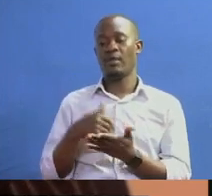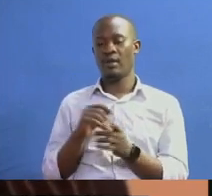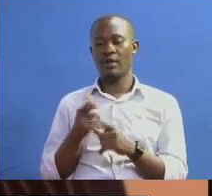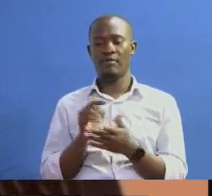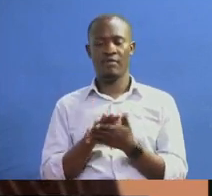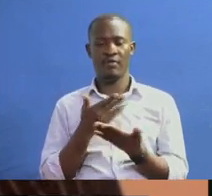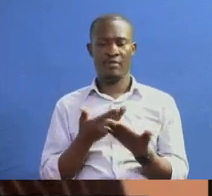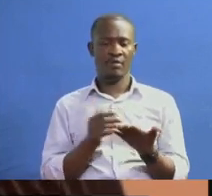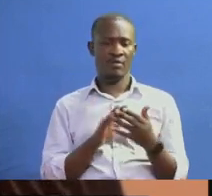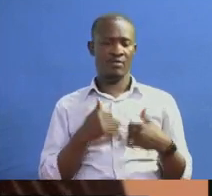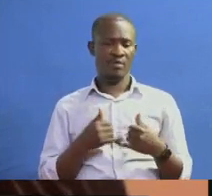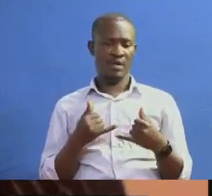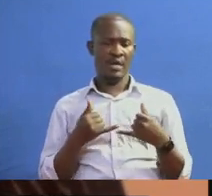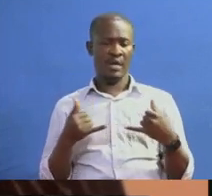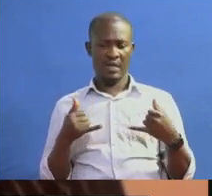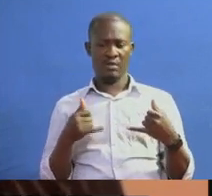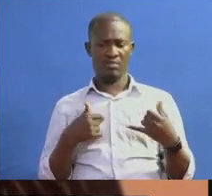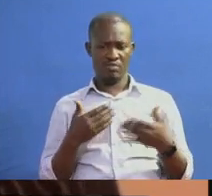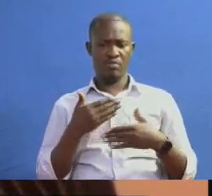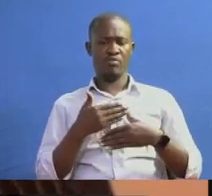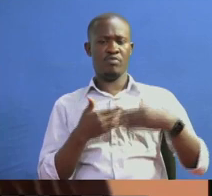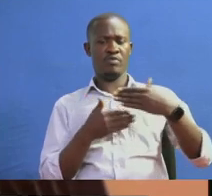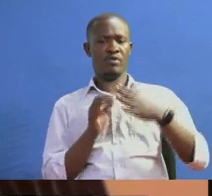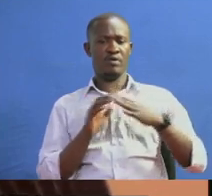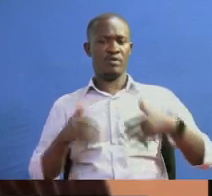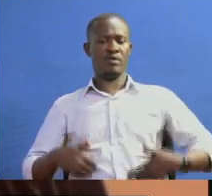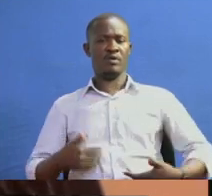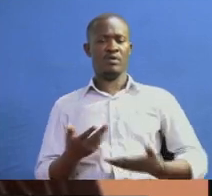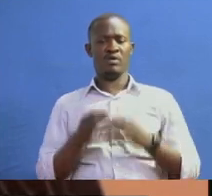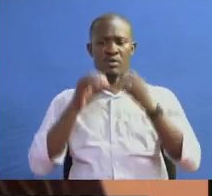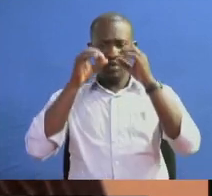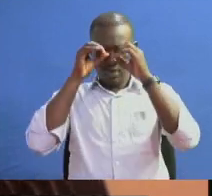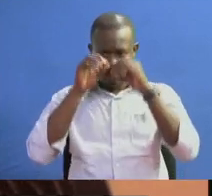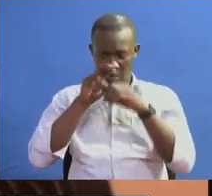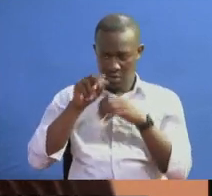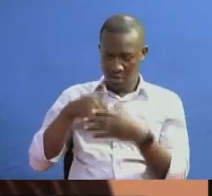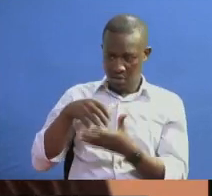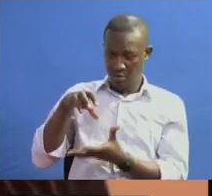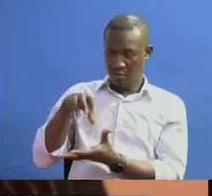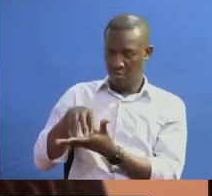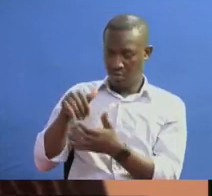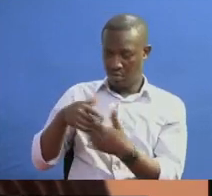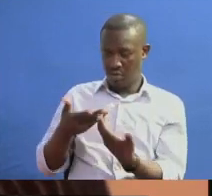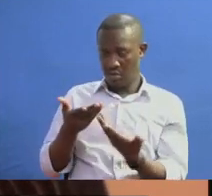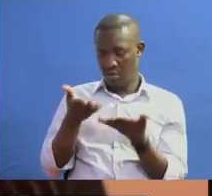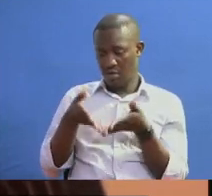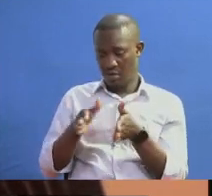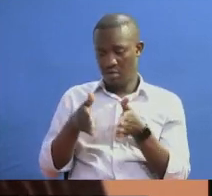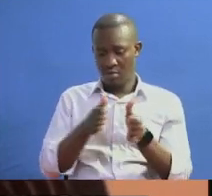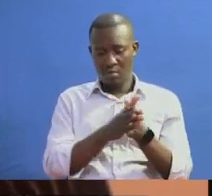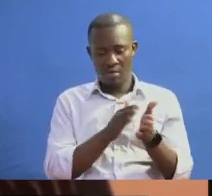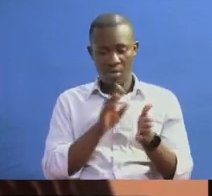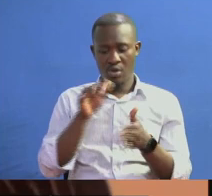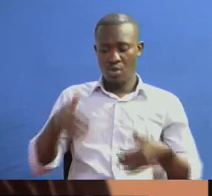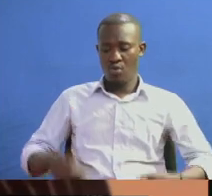you know, the internet should really be our friend as young people. Let us Google and let us see the opportunities that are there currently in Kenya. For the Youth Enterprise